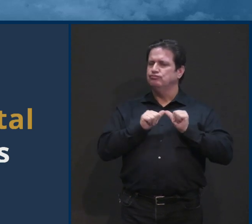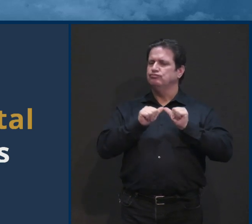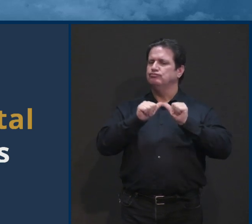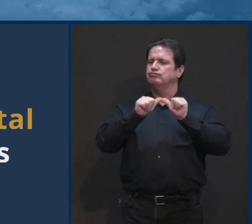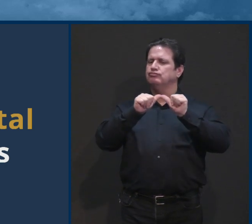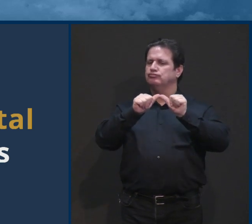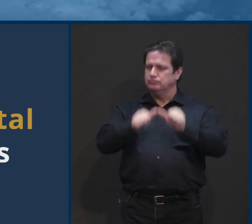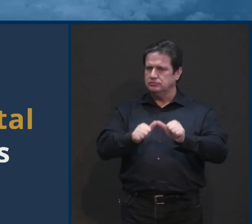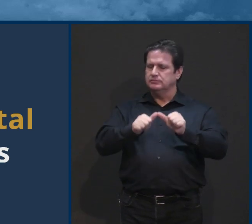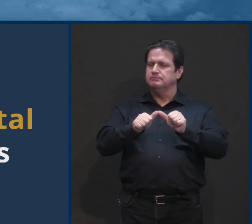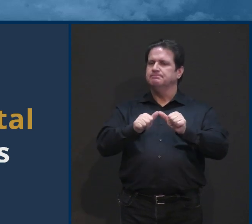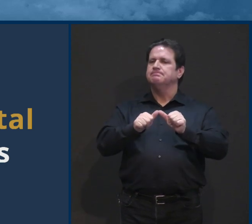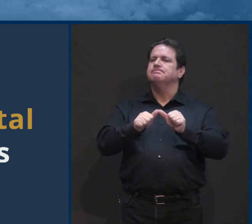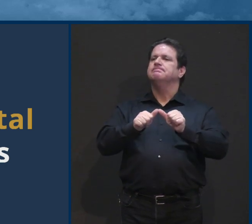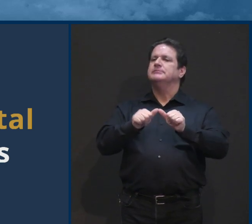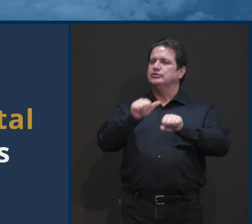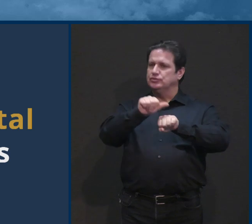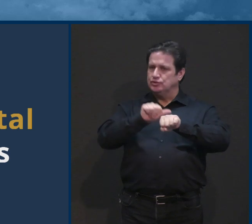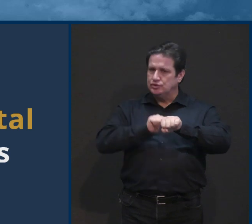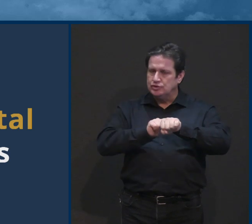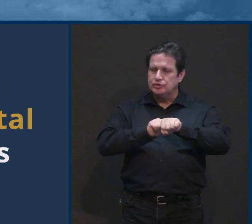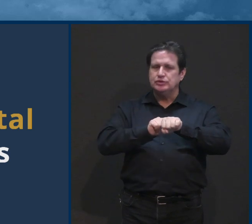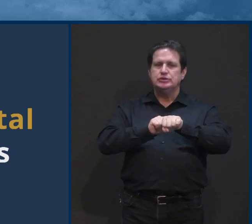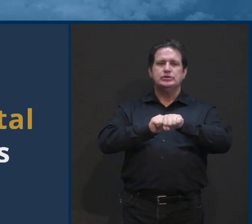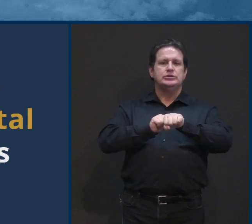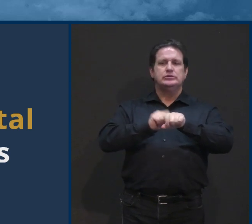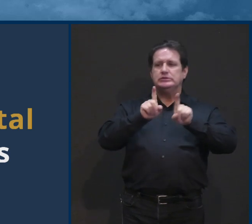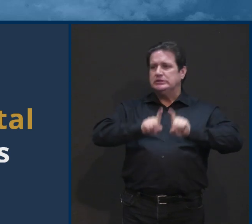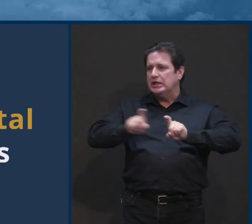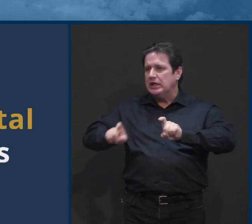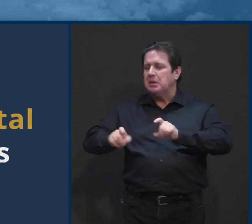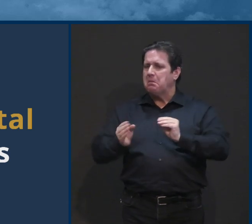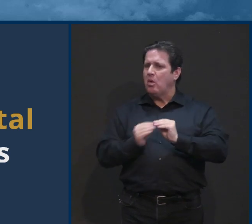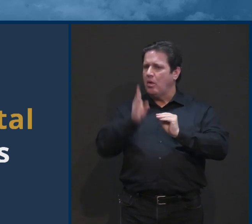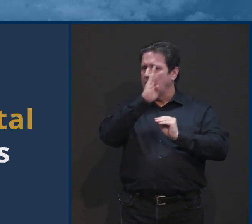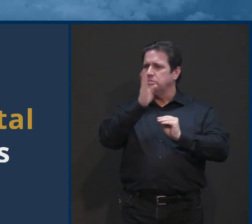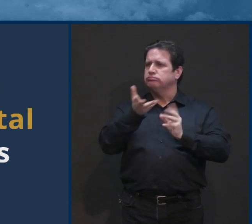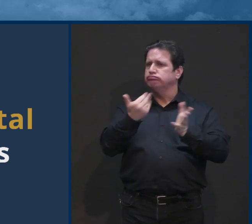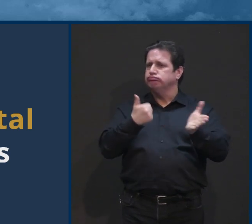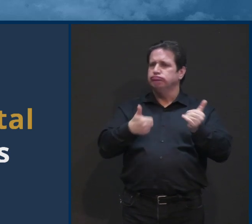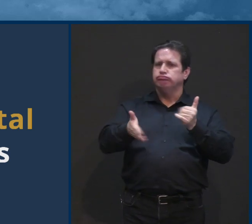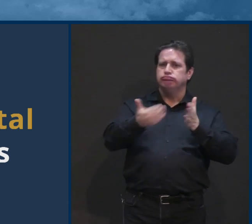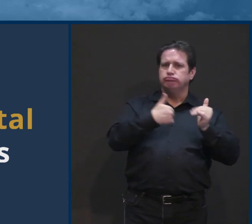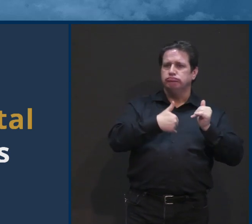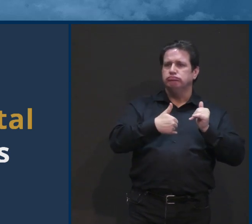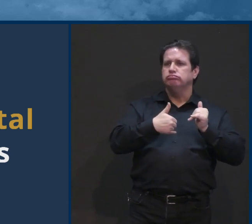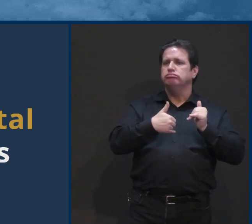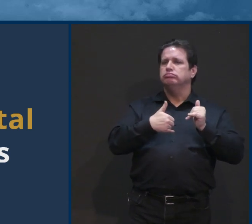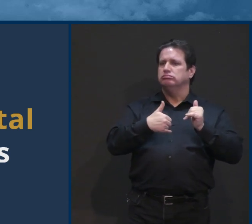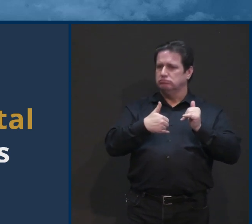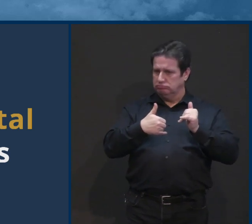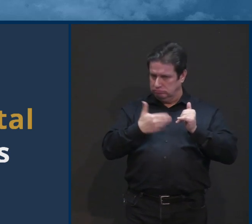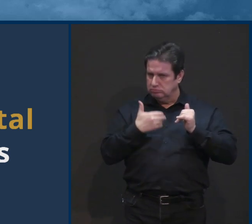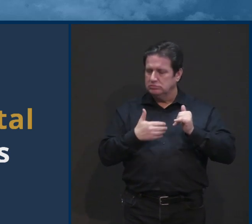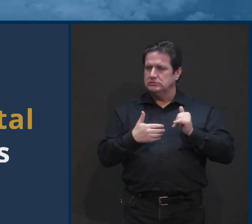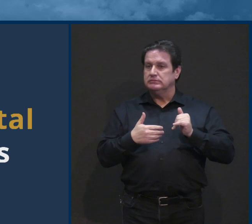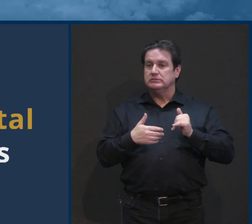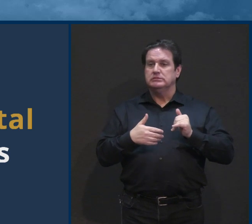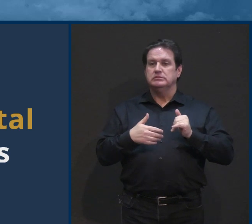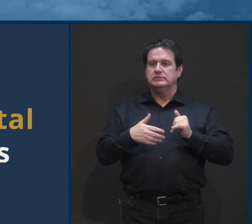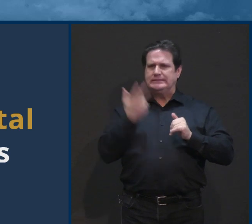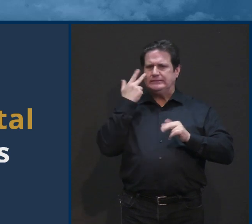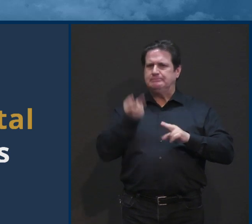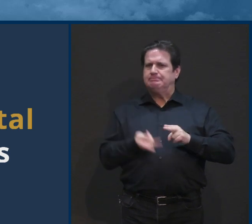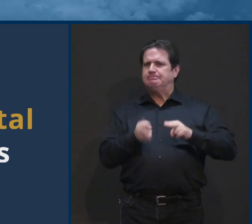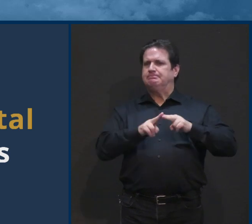to do elective procedures, and so there's more going on in the hospitals that needs to occur. They've seen